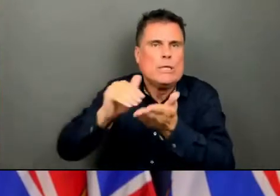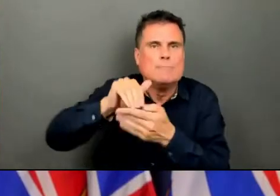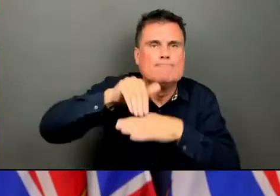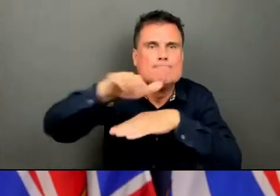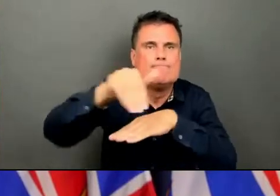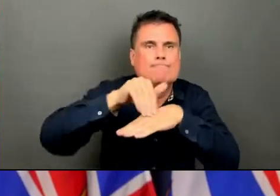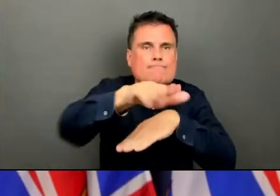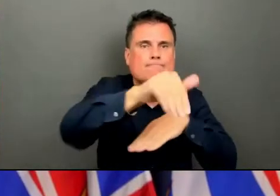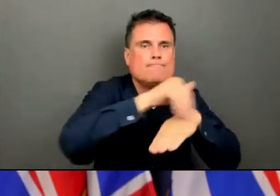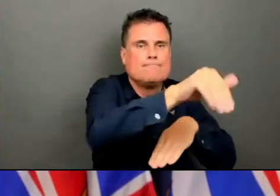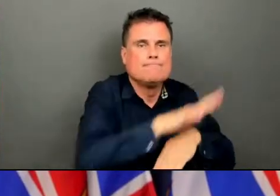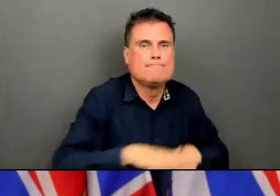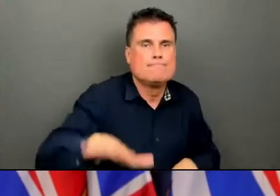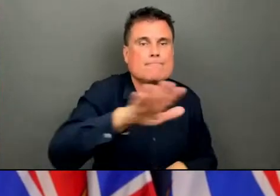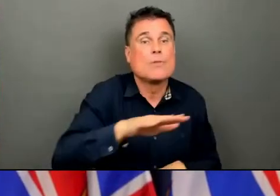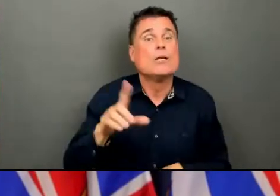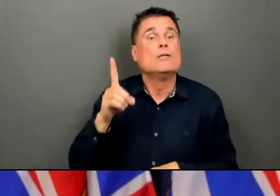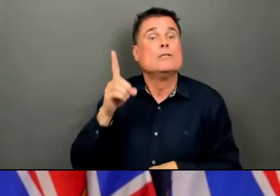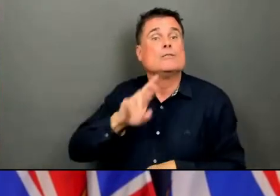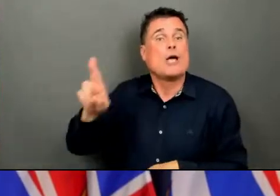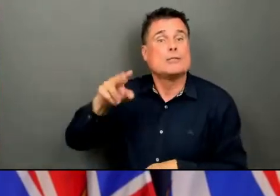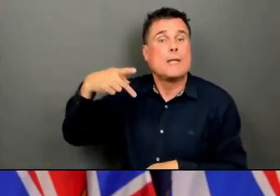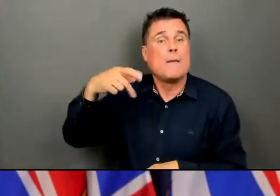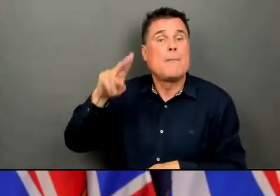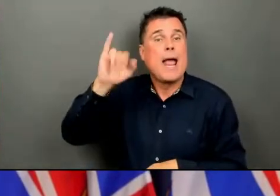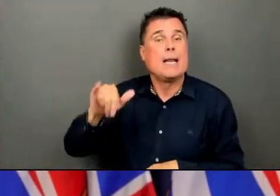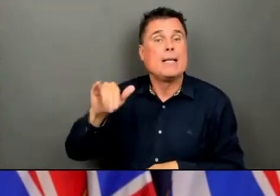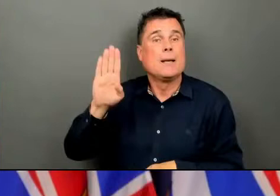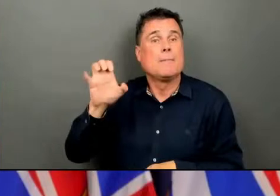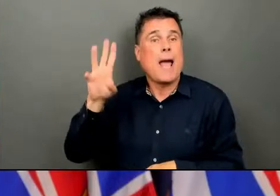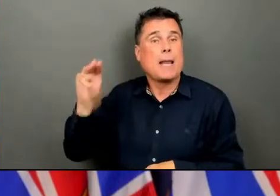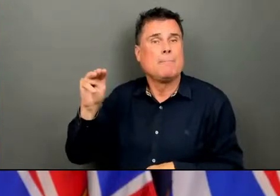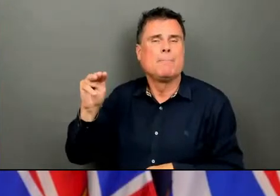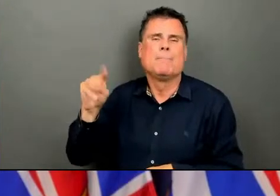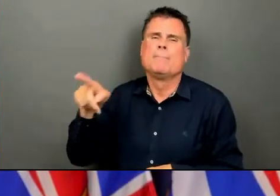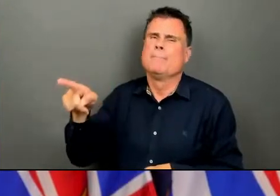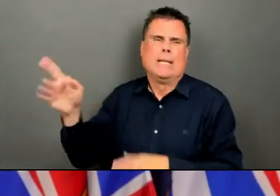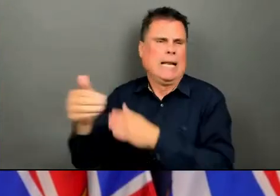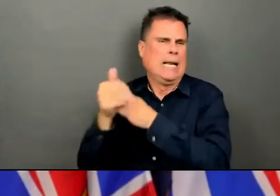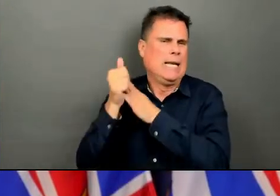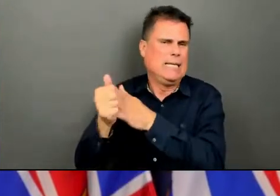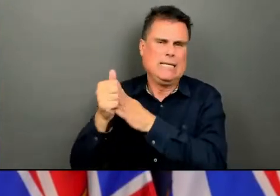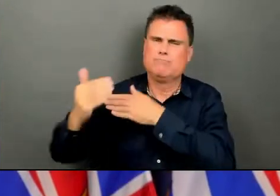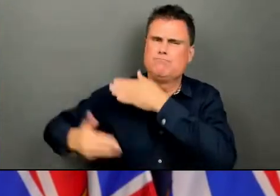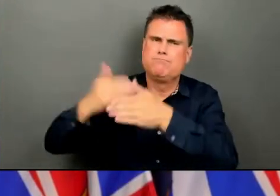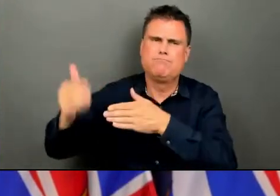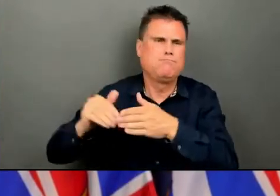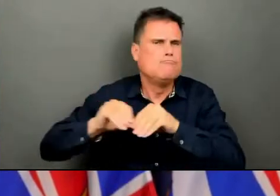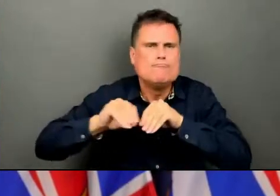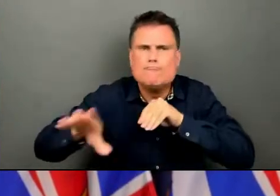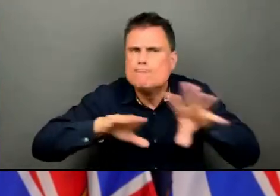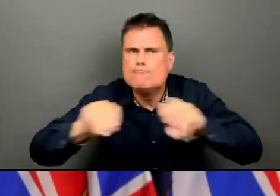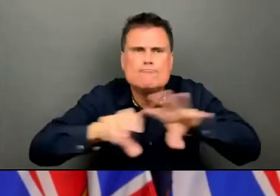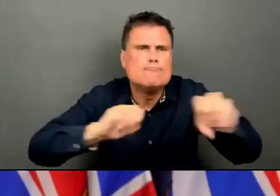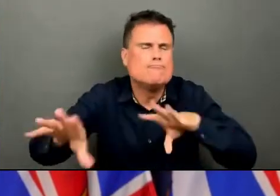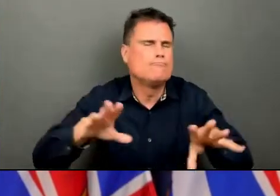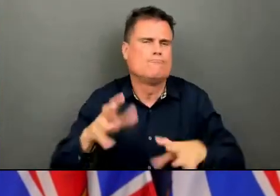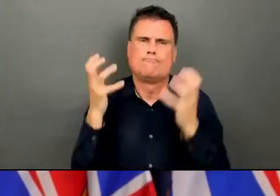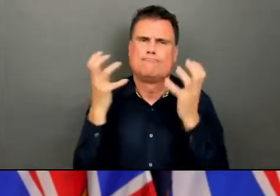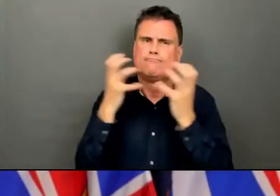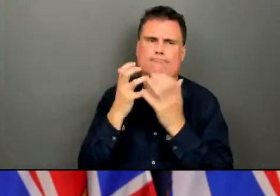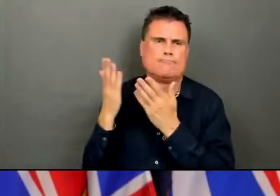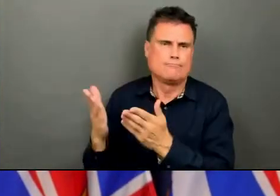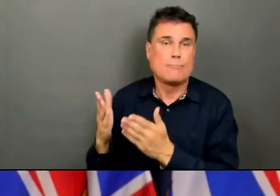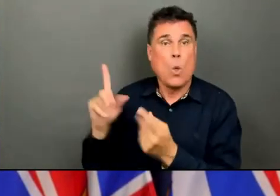Ballum, were obviously adjusting and adapting and working on that. And now we have, in terms of when vaccine is going to arrive, Pfizer